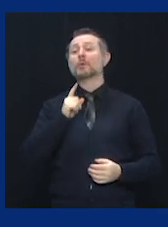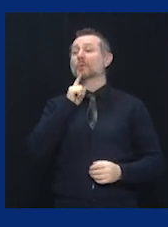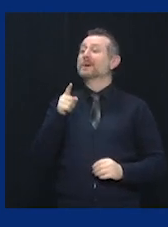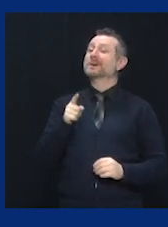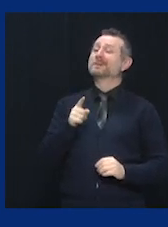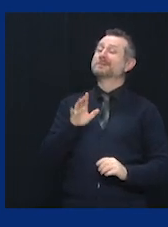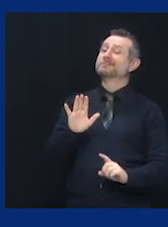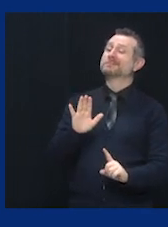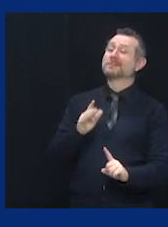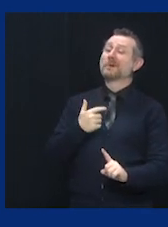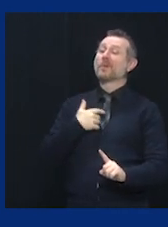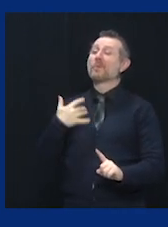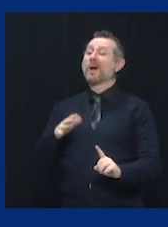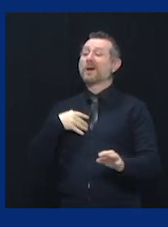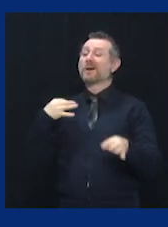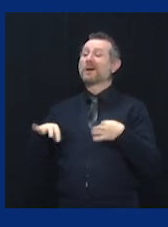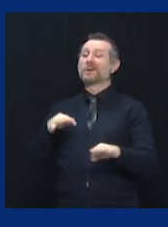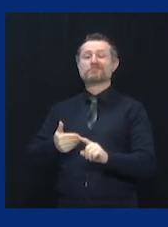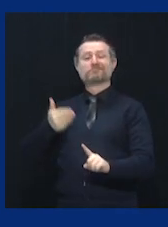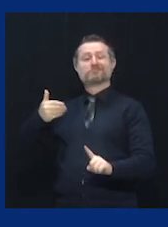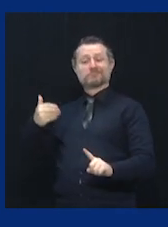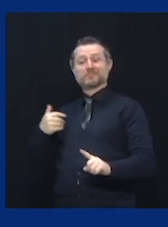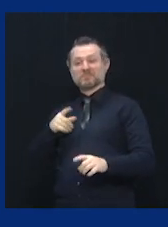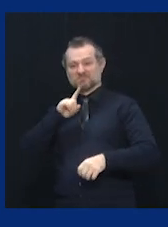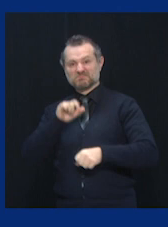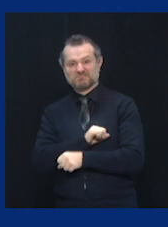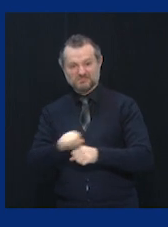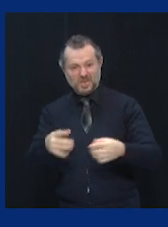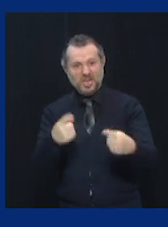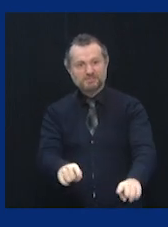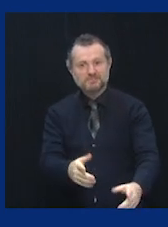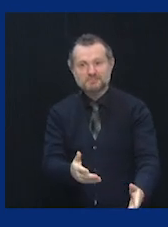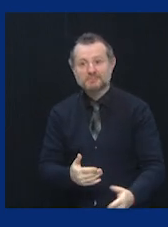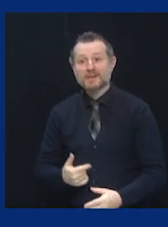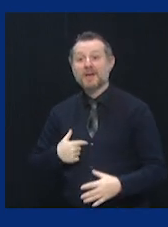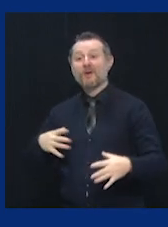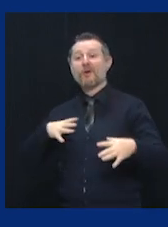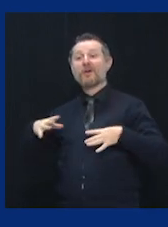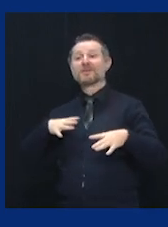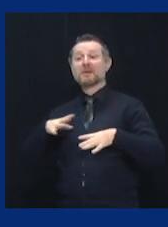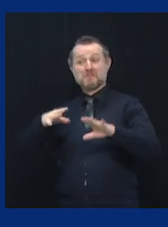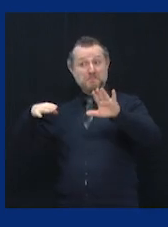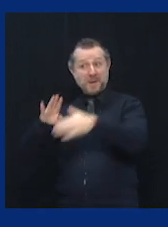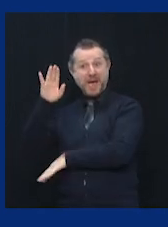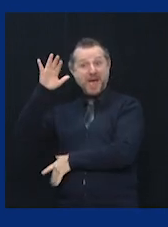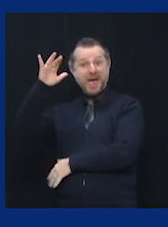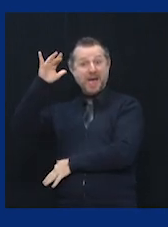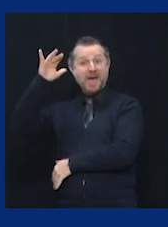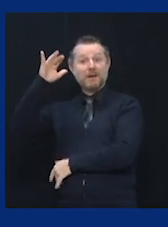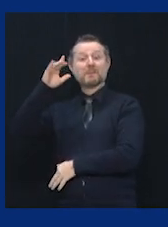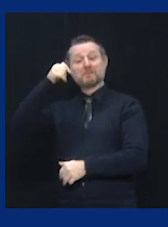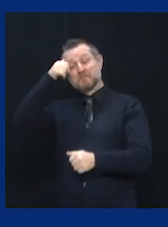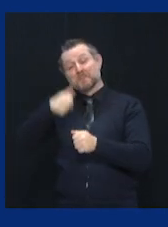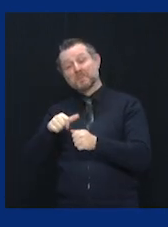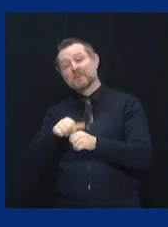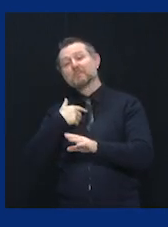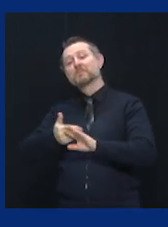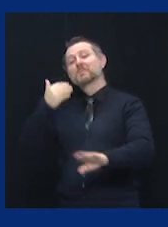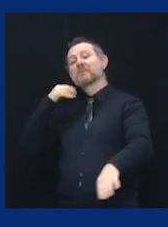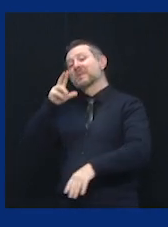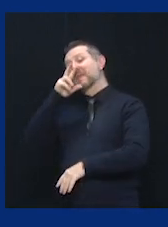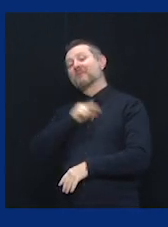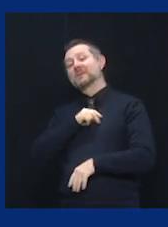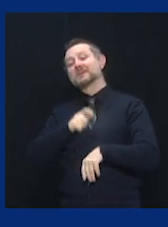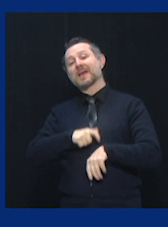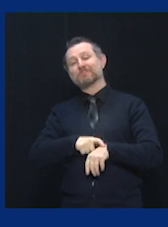happened. We talked about the holiday spike. We started talking about it at Thanksgiving time, because